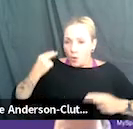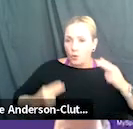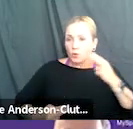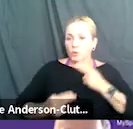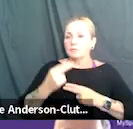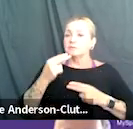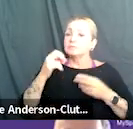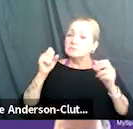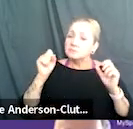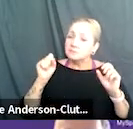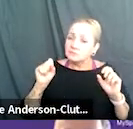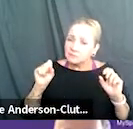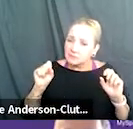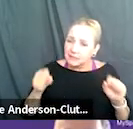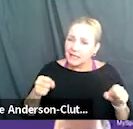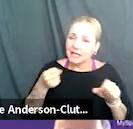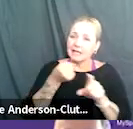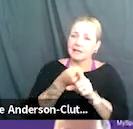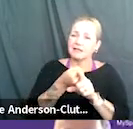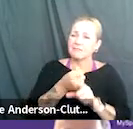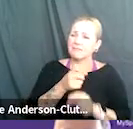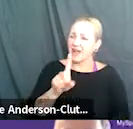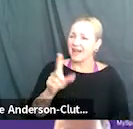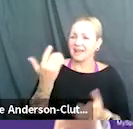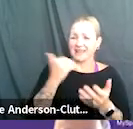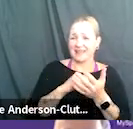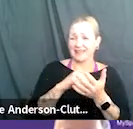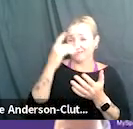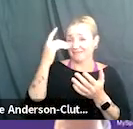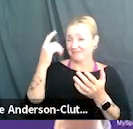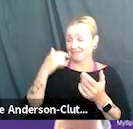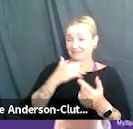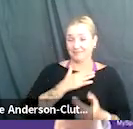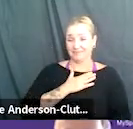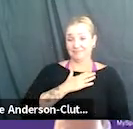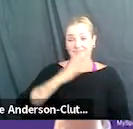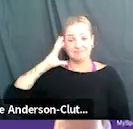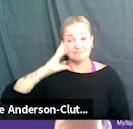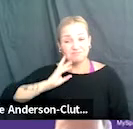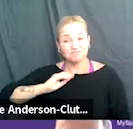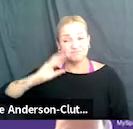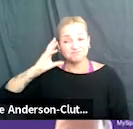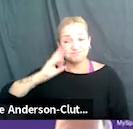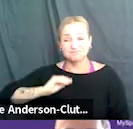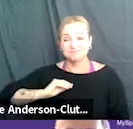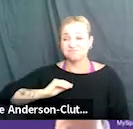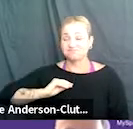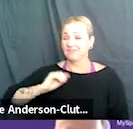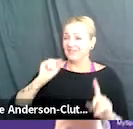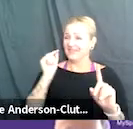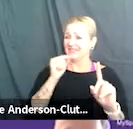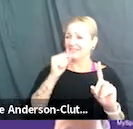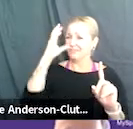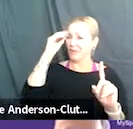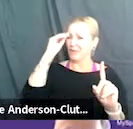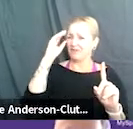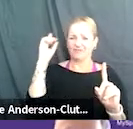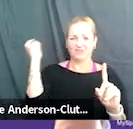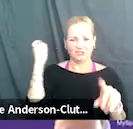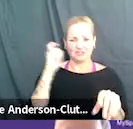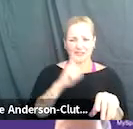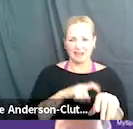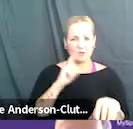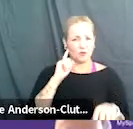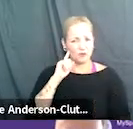that I cannot recall ever seeing somebody with this level of need, and the fact that he would almost do nothing without being prompted, and not just being prompted, but at each and